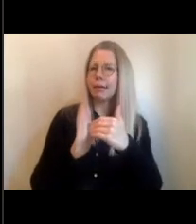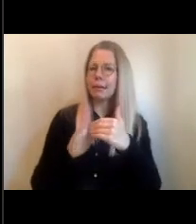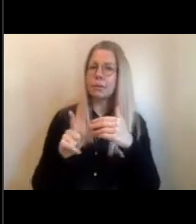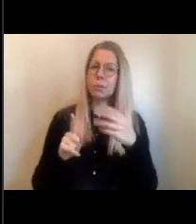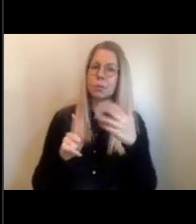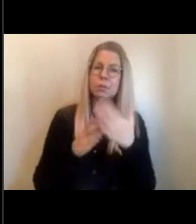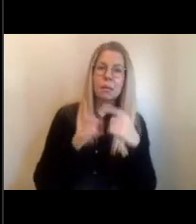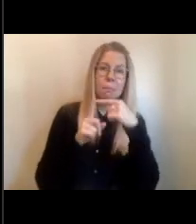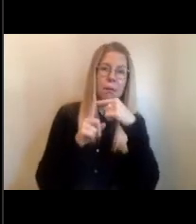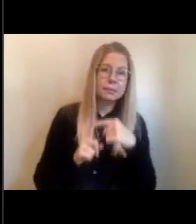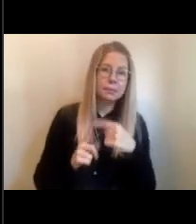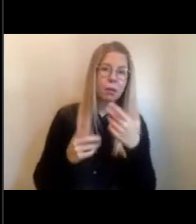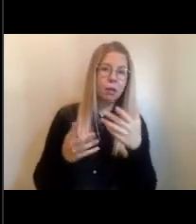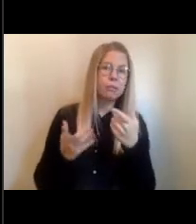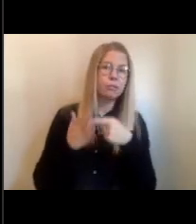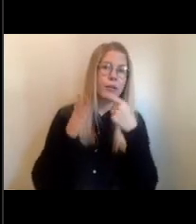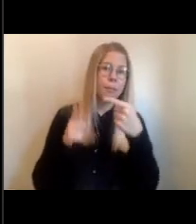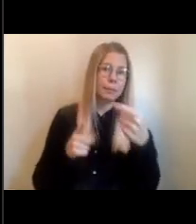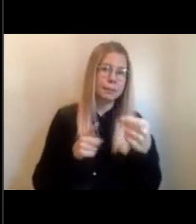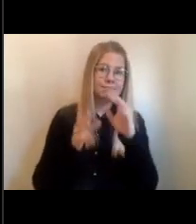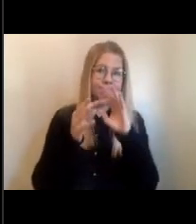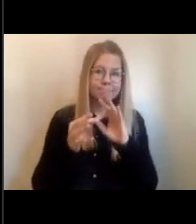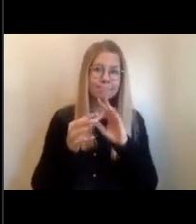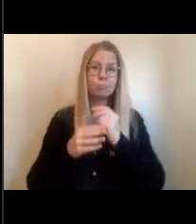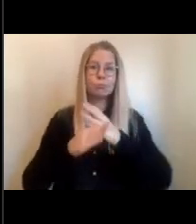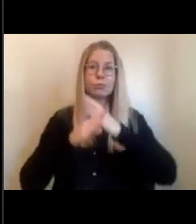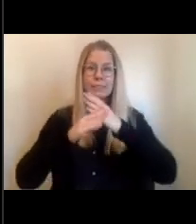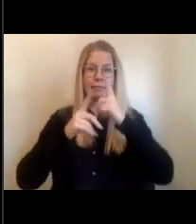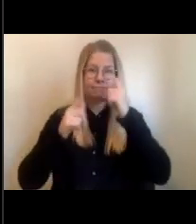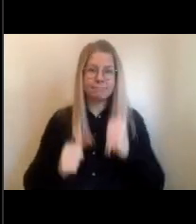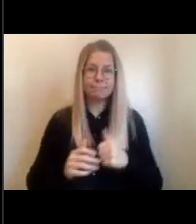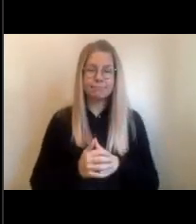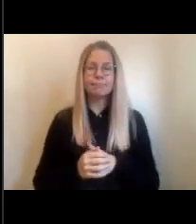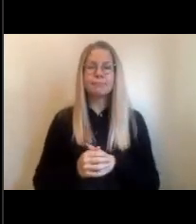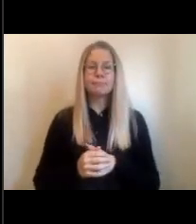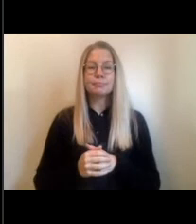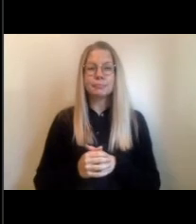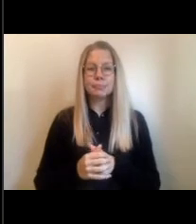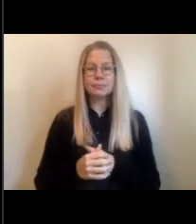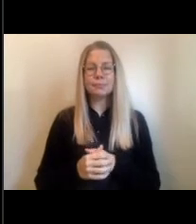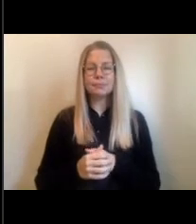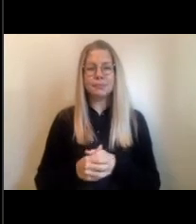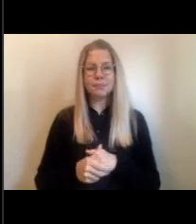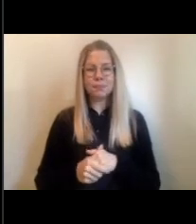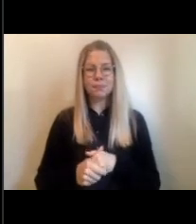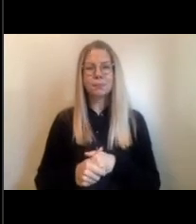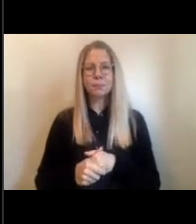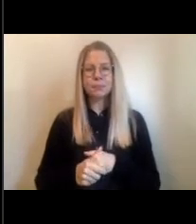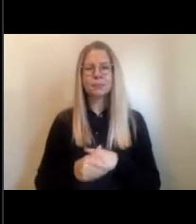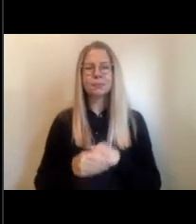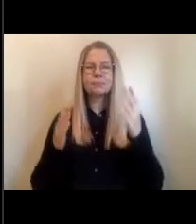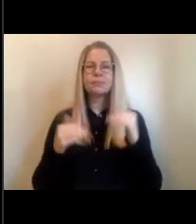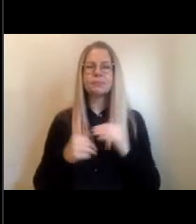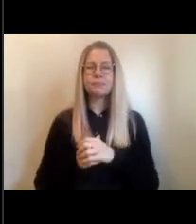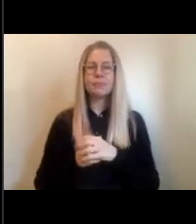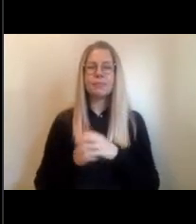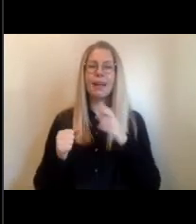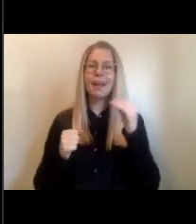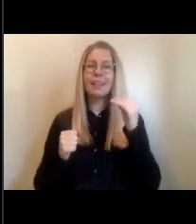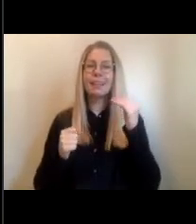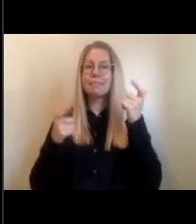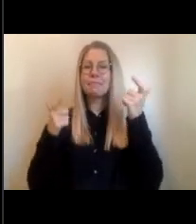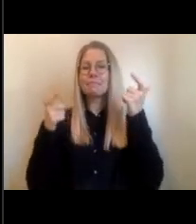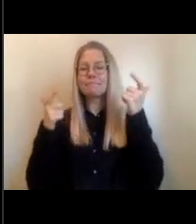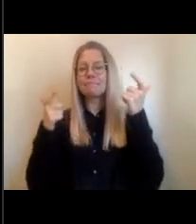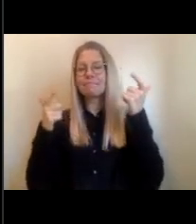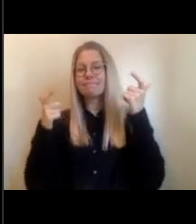potentially. And again, there's a meta to why I'm saying some of this stuff to you.